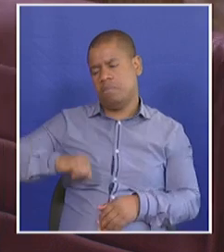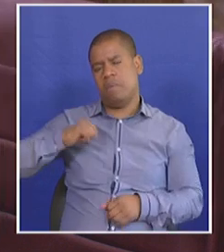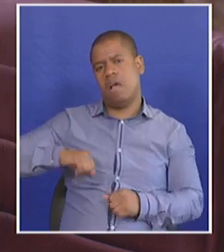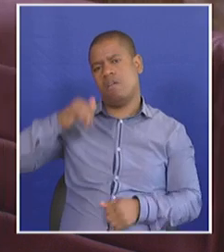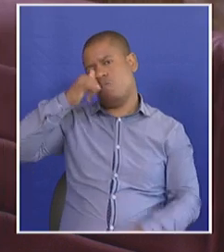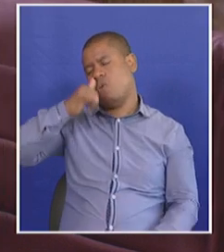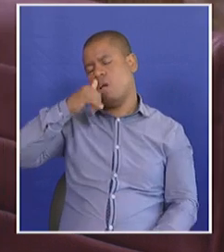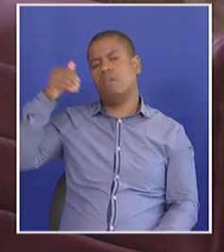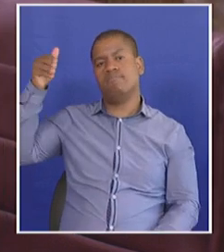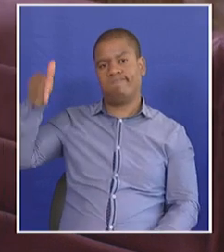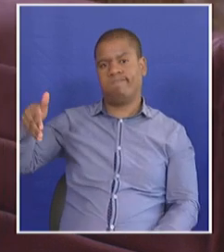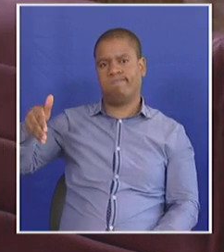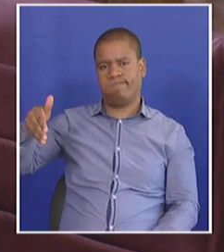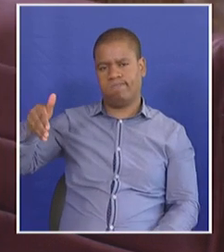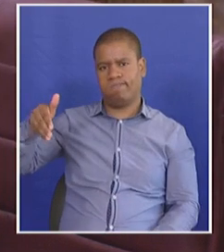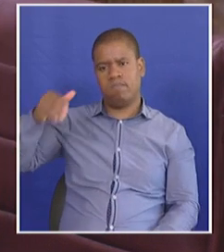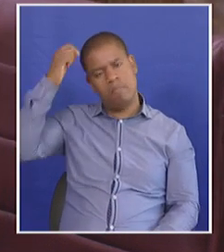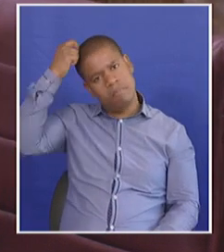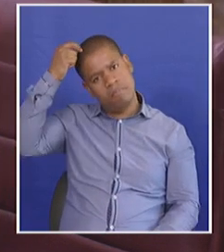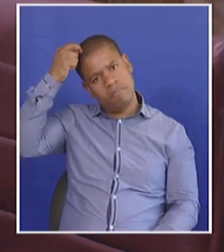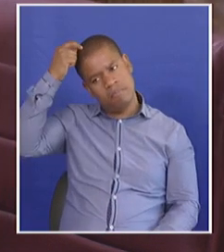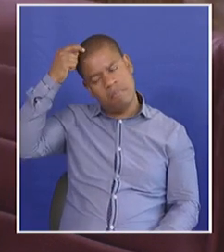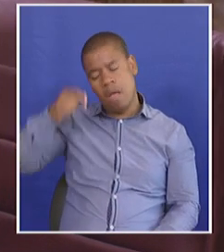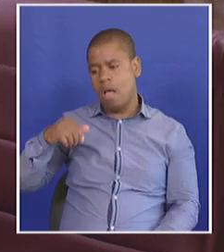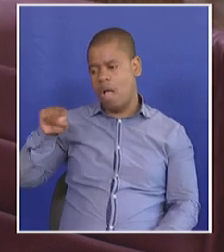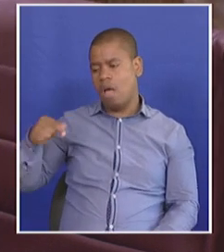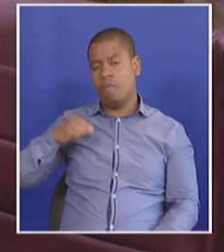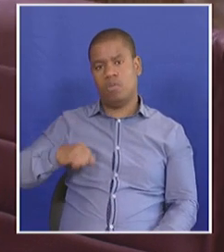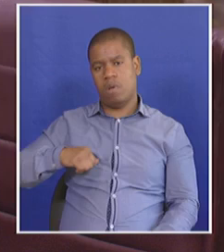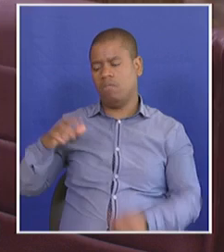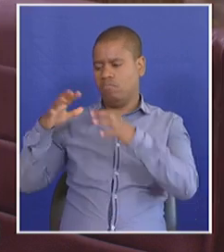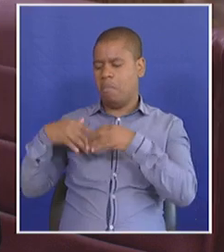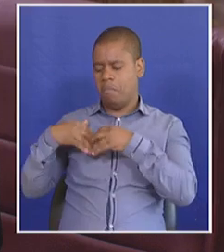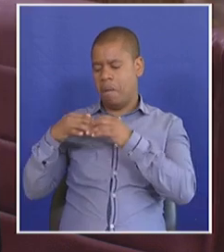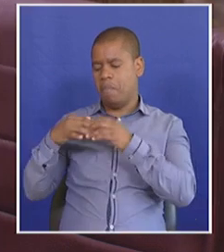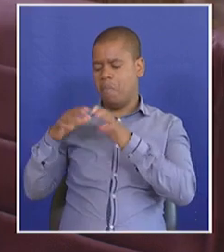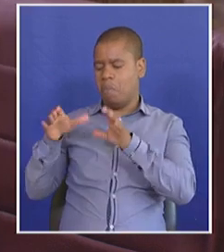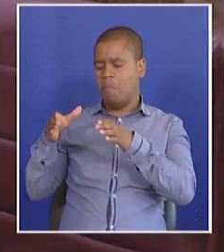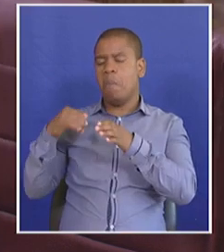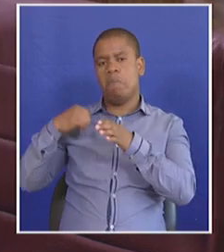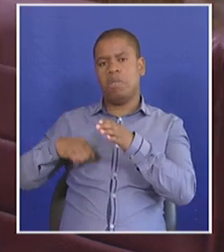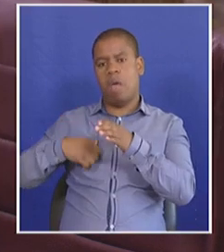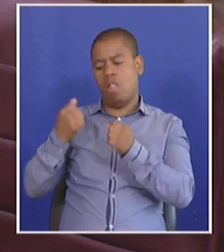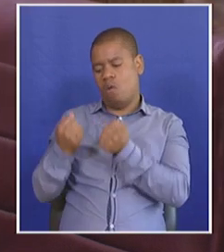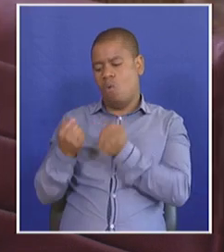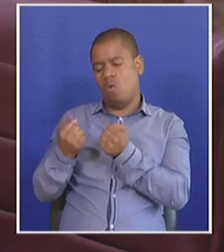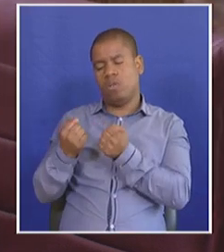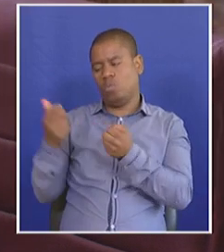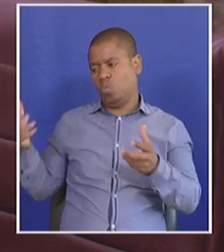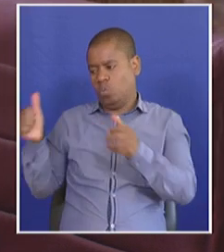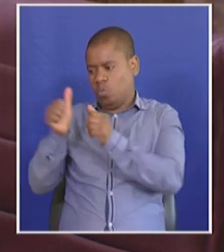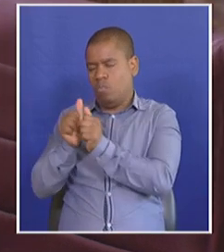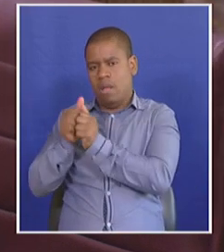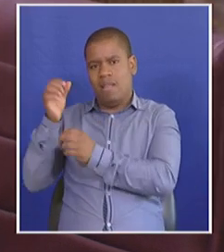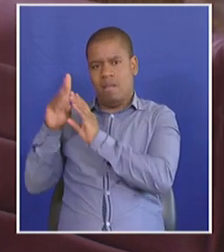crimes, look, some municipalities have set up municipal courts with the Department of Justice, but very much